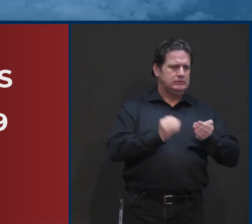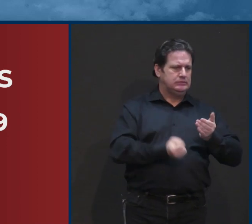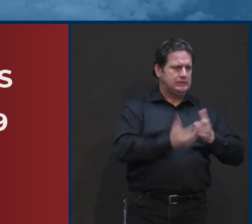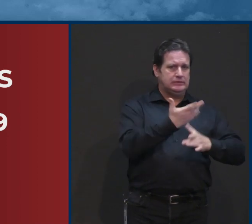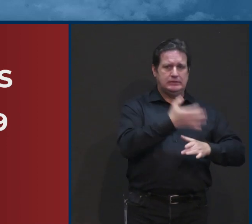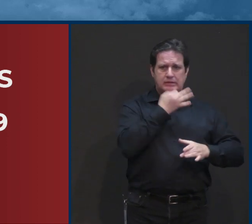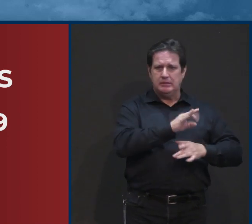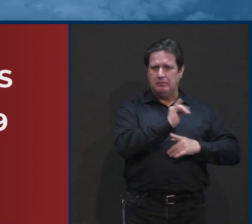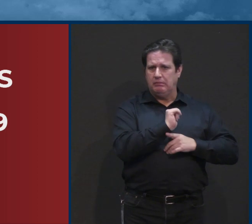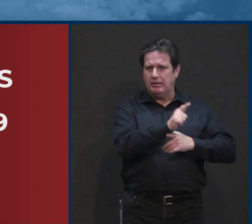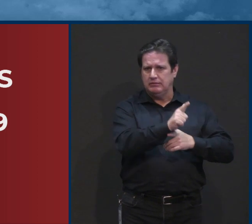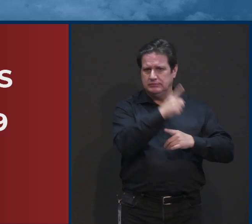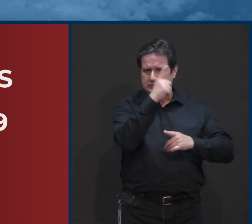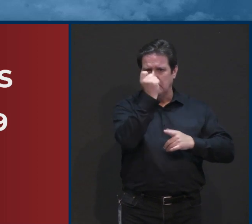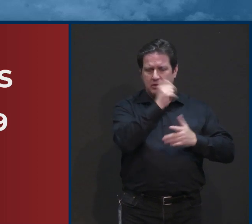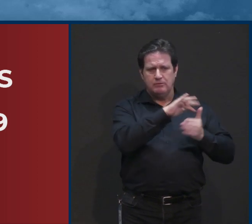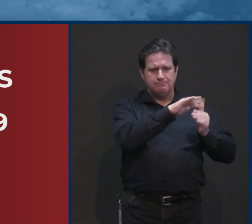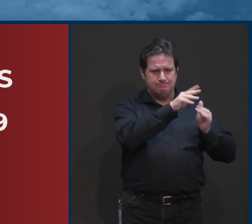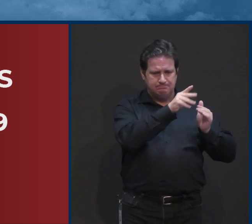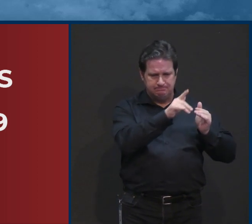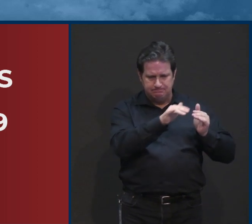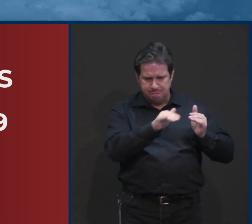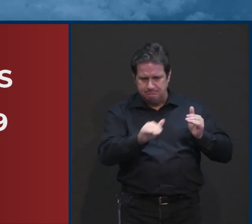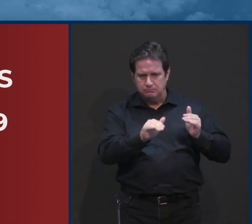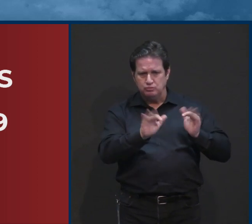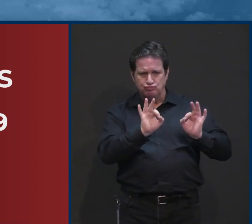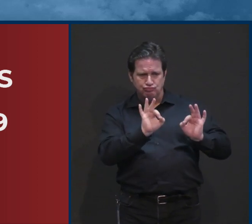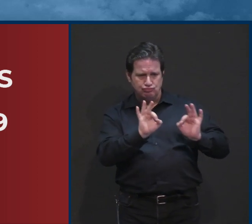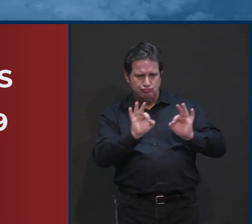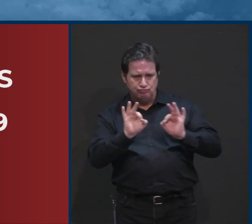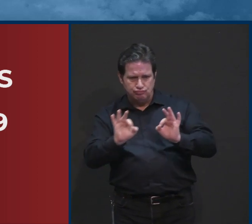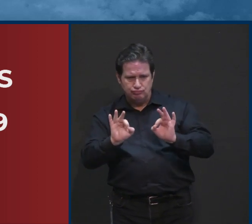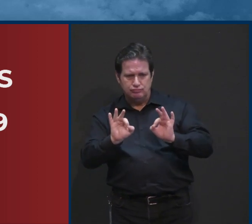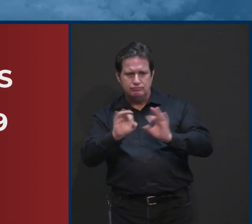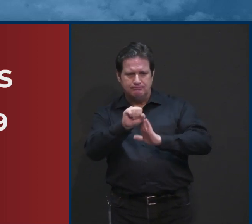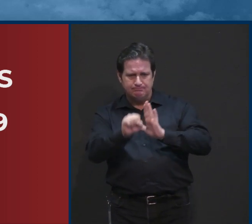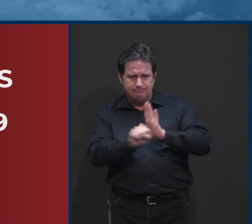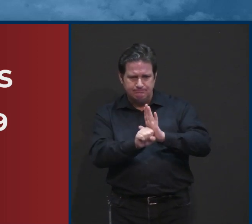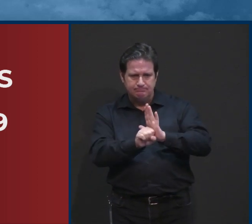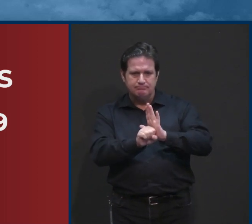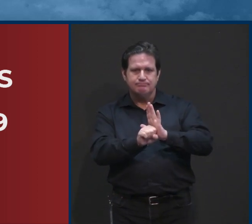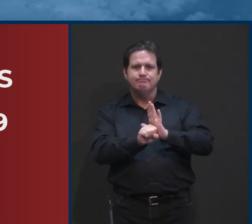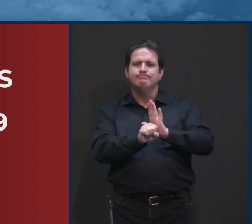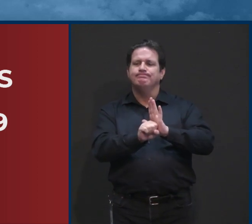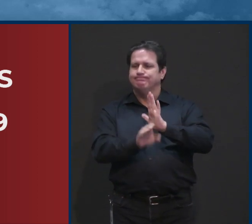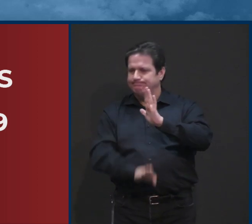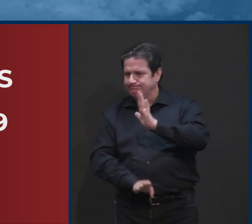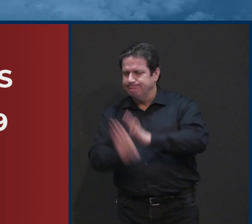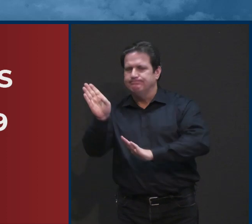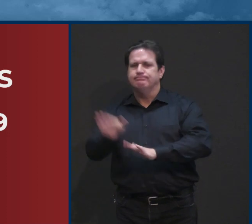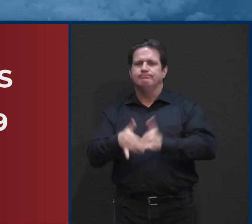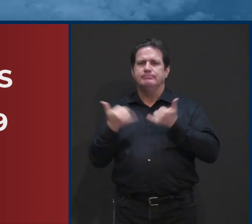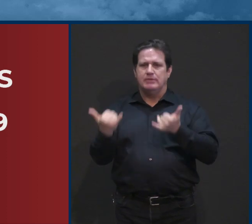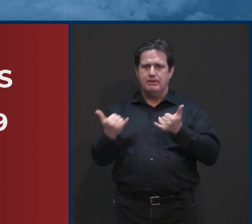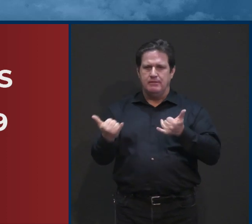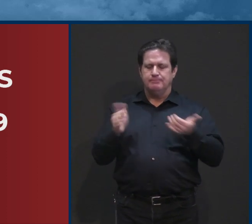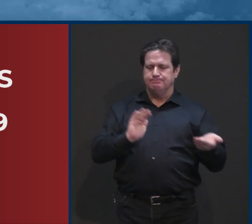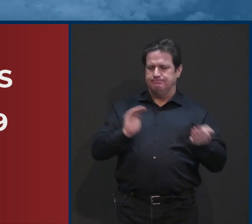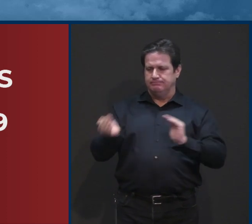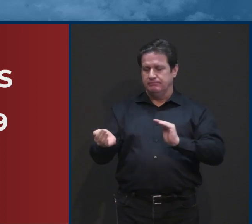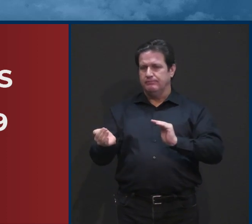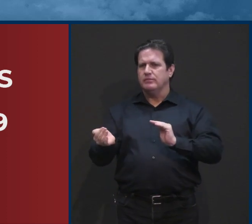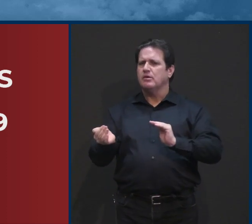this summer, where things were looking really good in our state. And I think we all anticipated moving